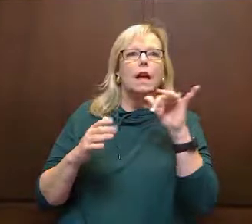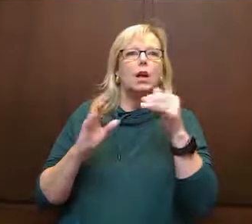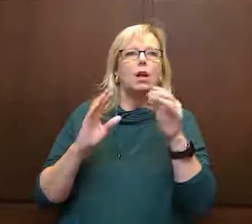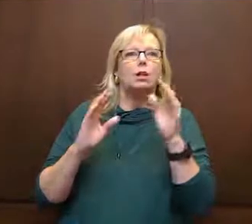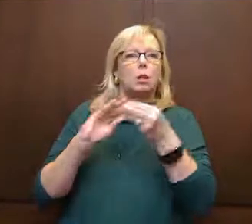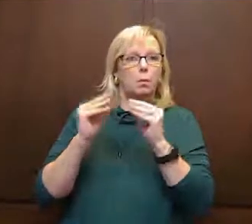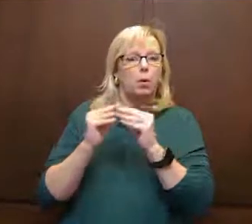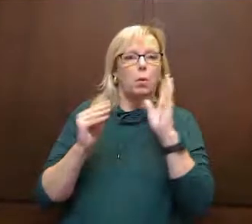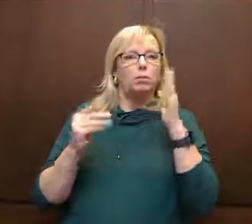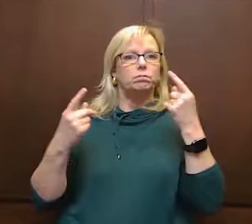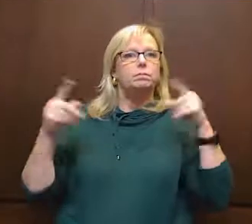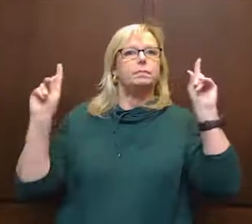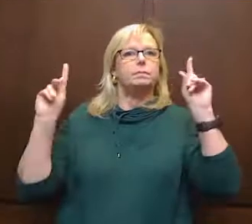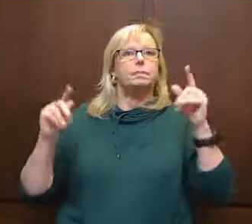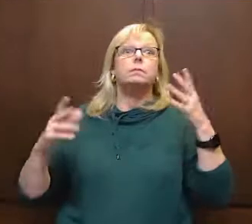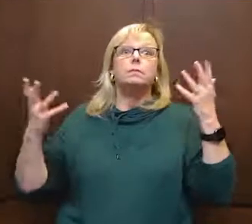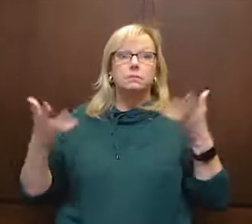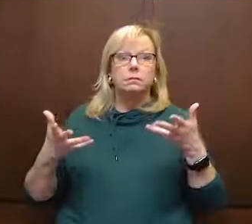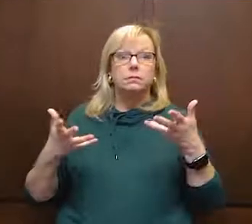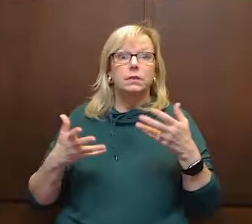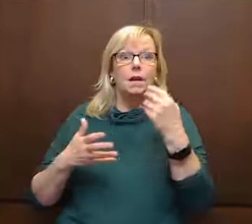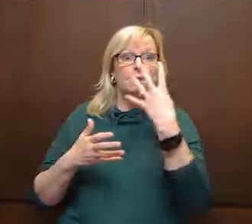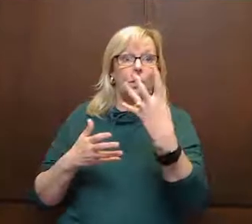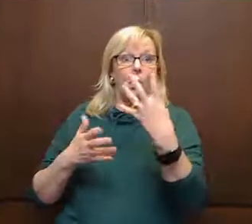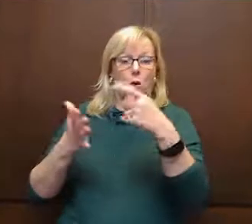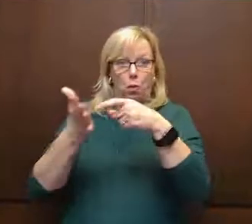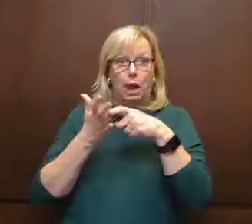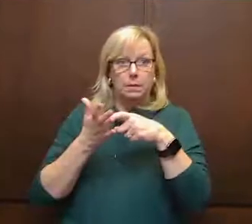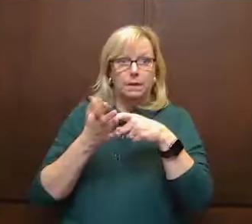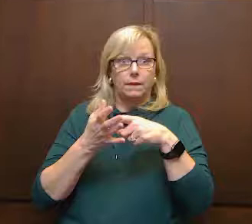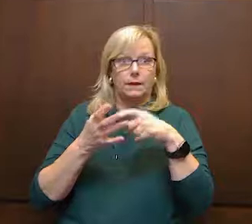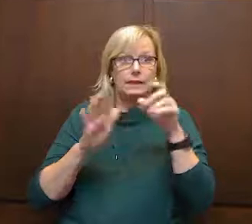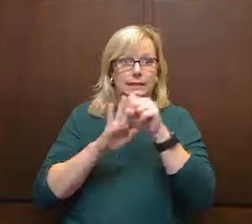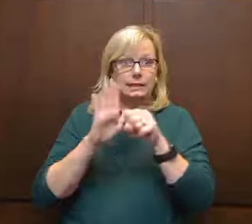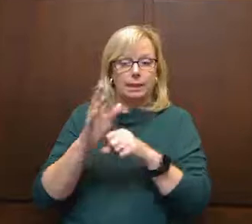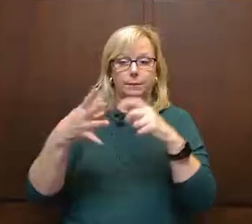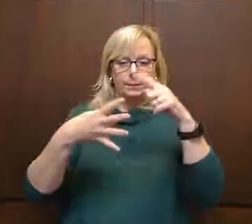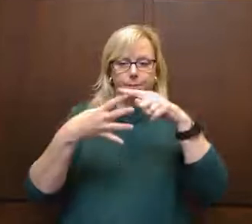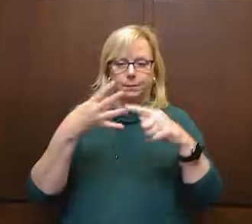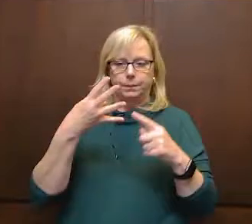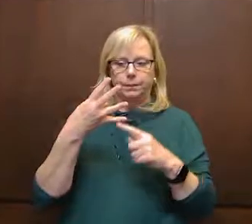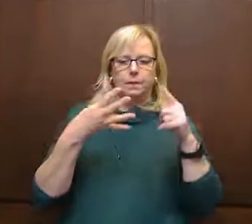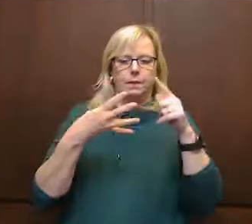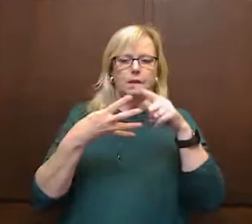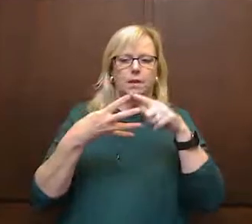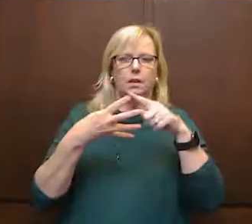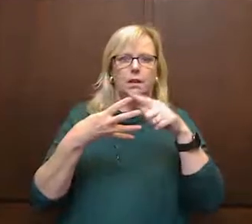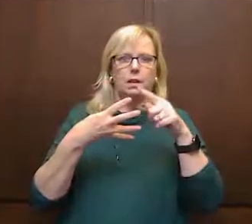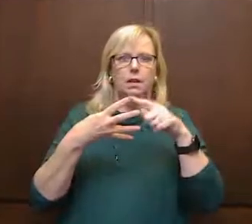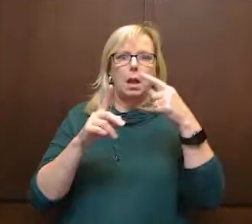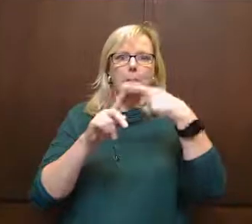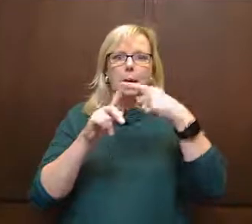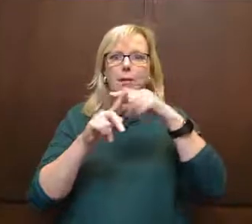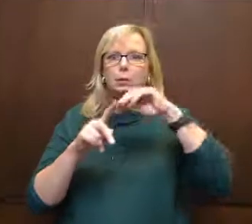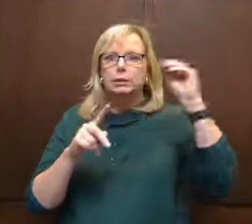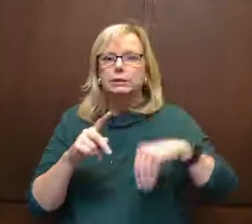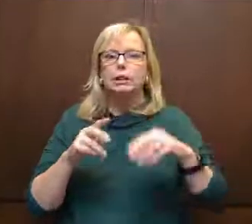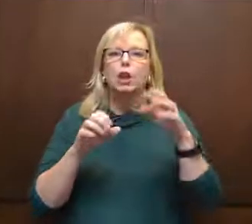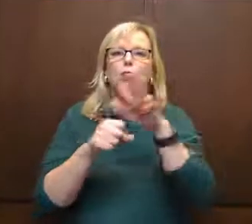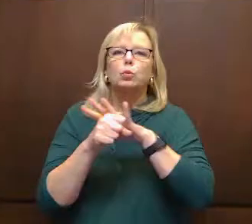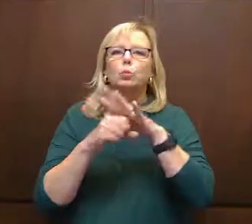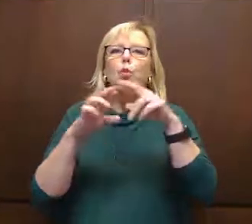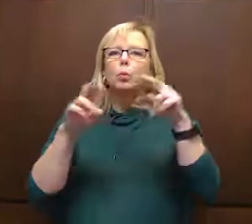that. So there are 4 metrics that the state looks at. And the first is the positivity rate, the